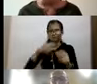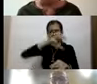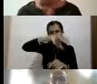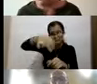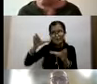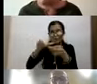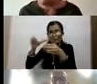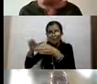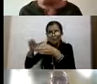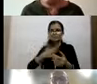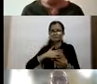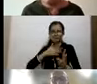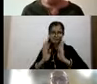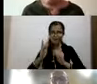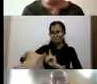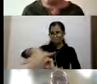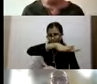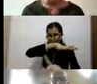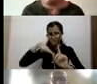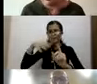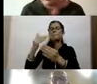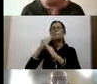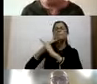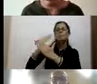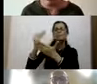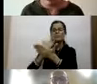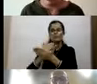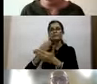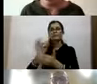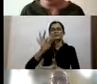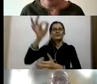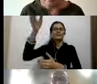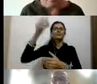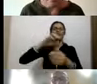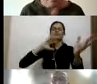small patches of forest that we can protect, you know, the better for conservation and for the future of the country.